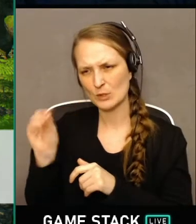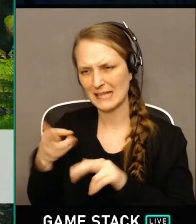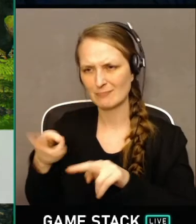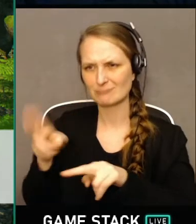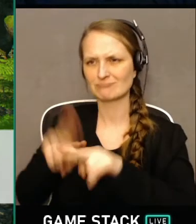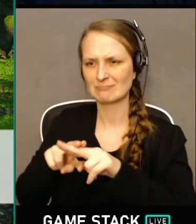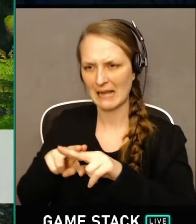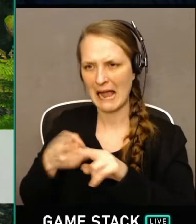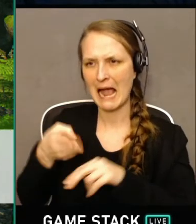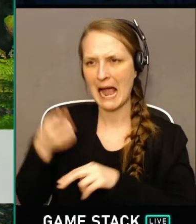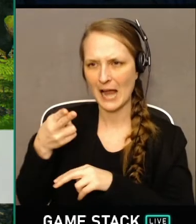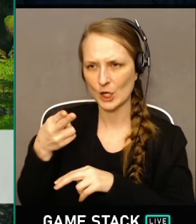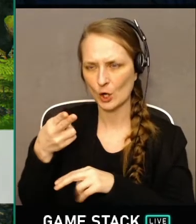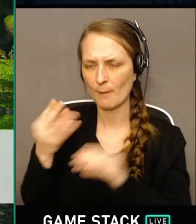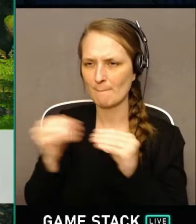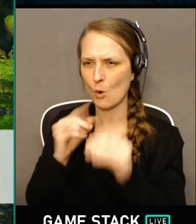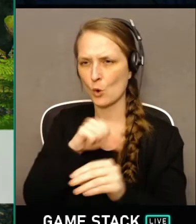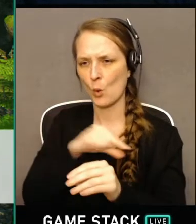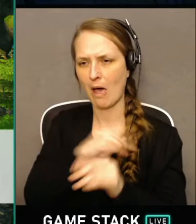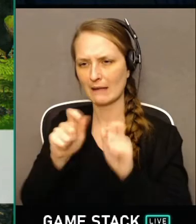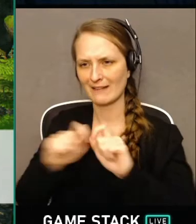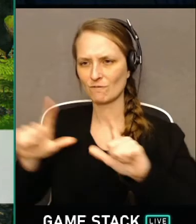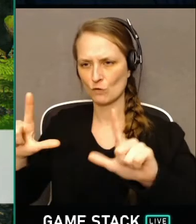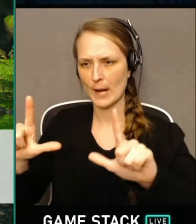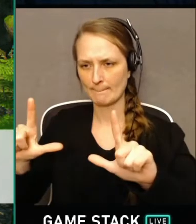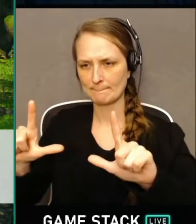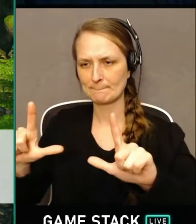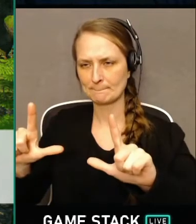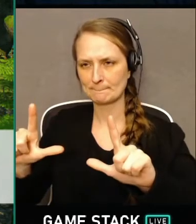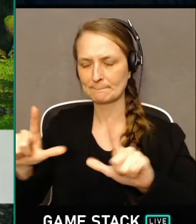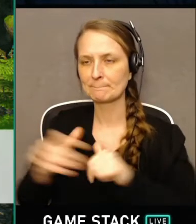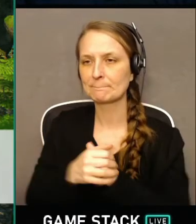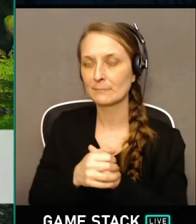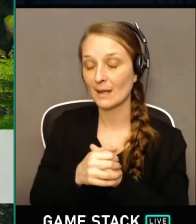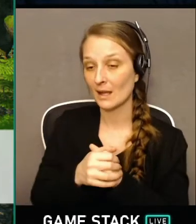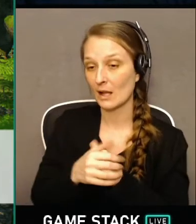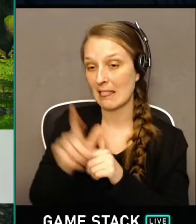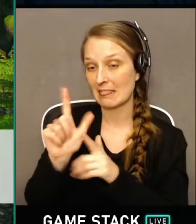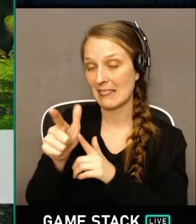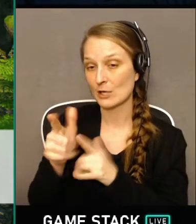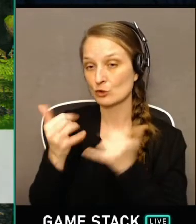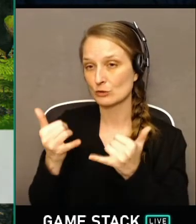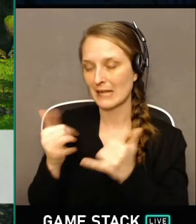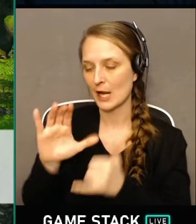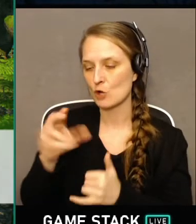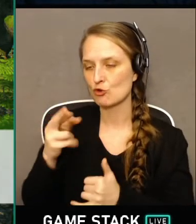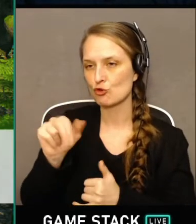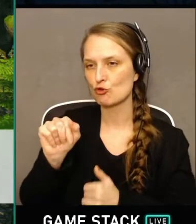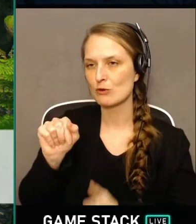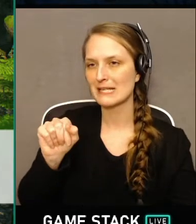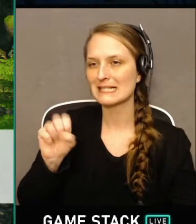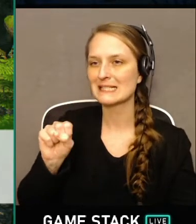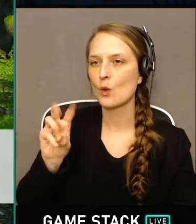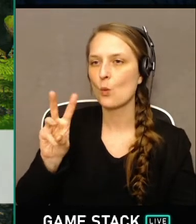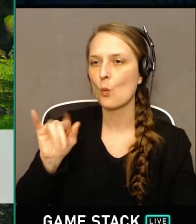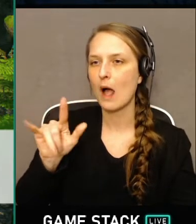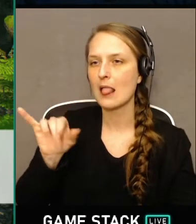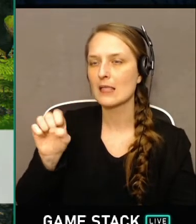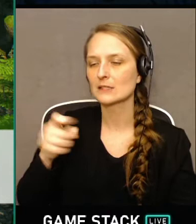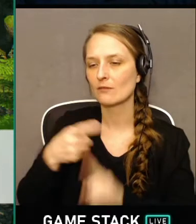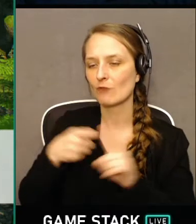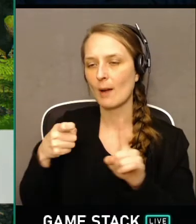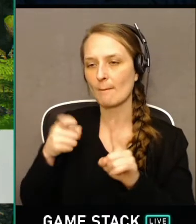in a much higher quality frame. In the session later today, Chris Wallace from the Coalition will go over how to